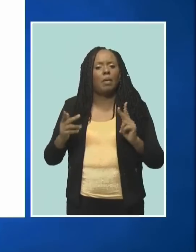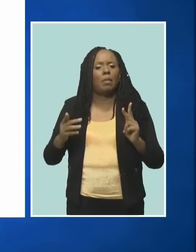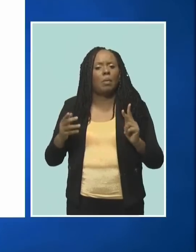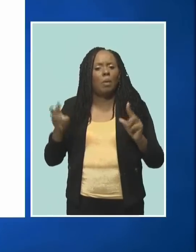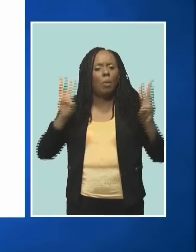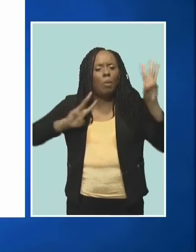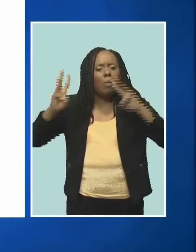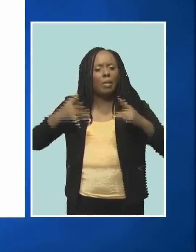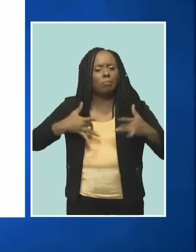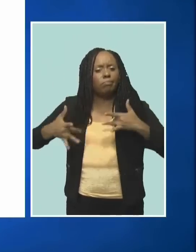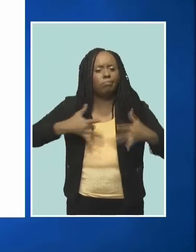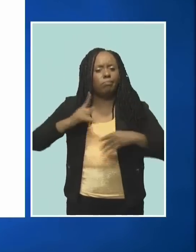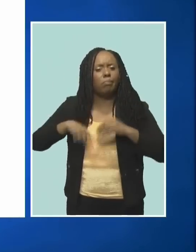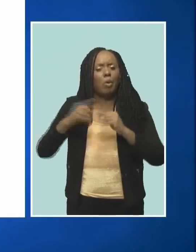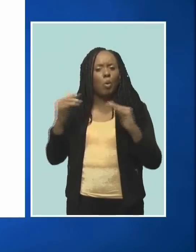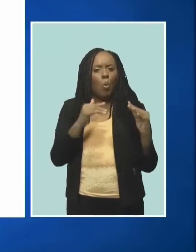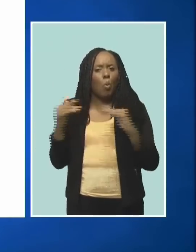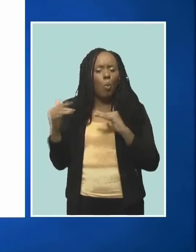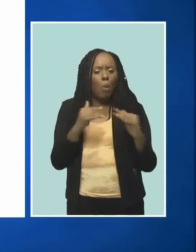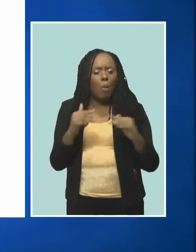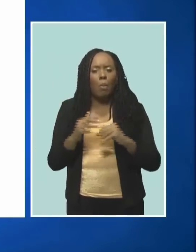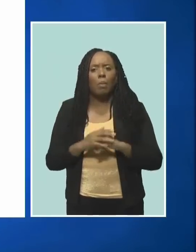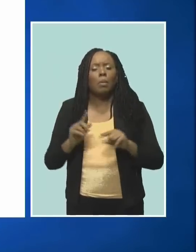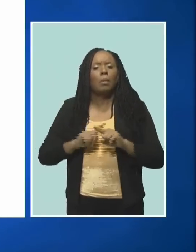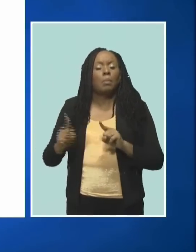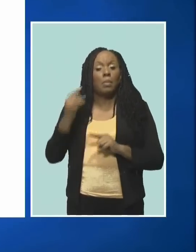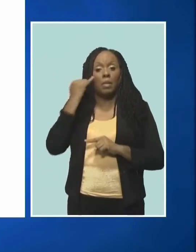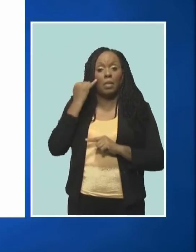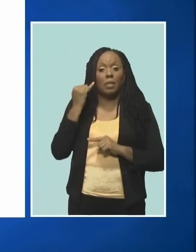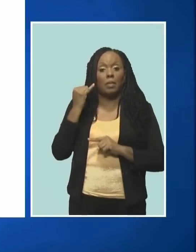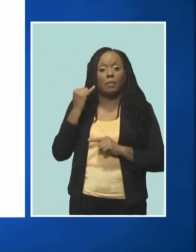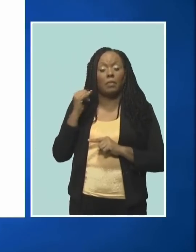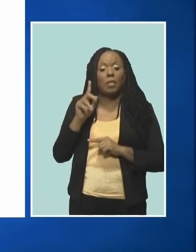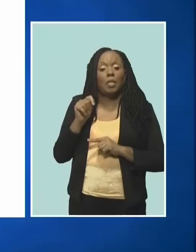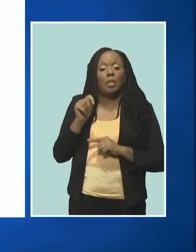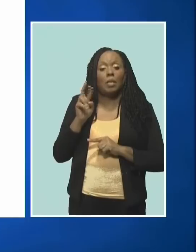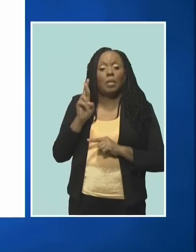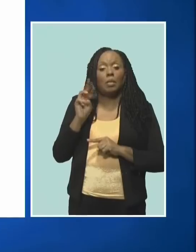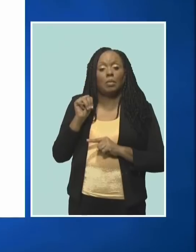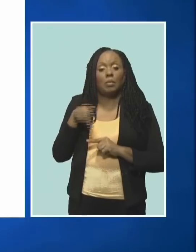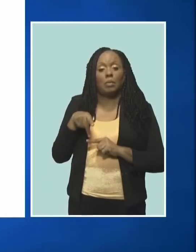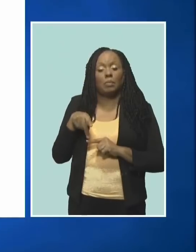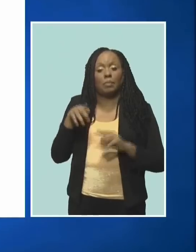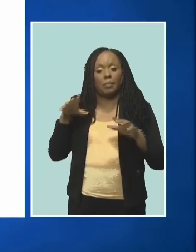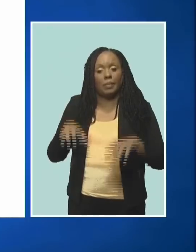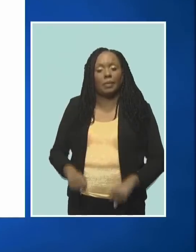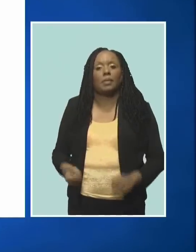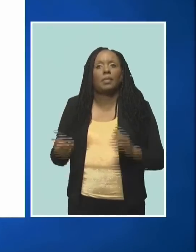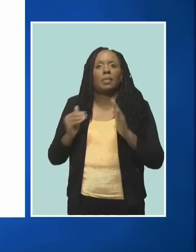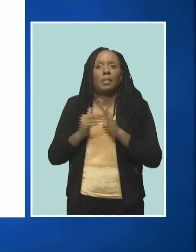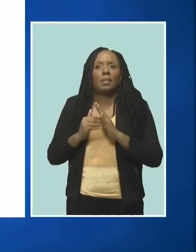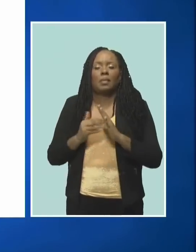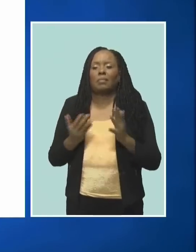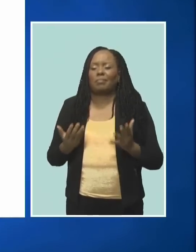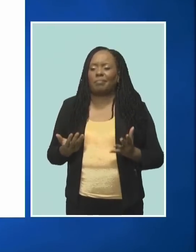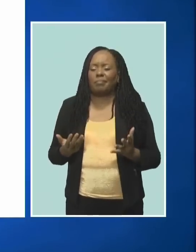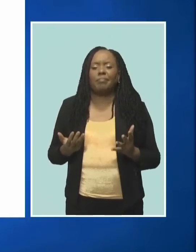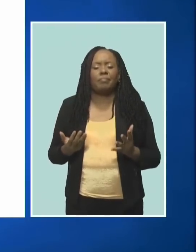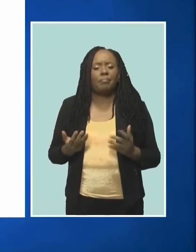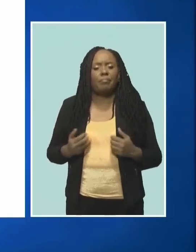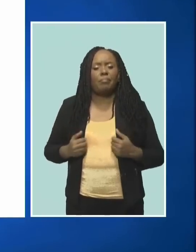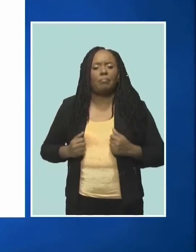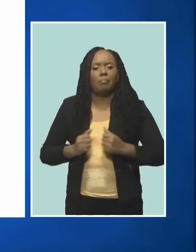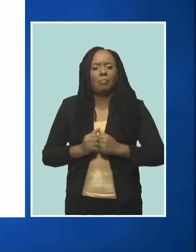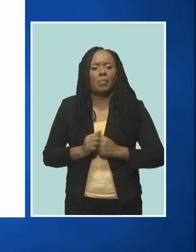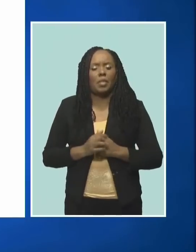the reality is that we appreciate that if President Trump became president again, that he would probably have very, very little time for